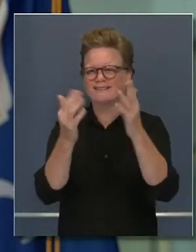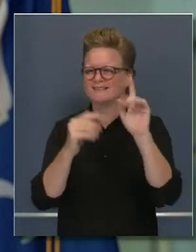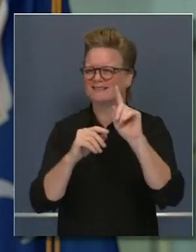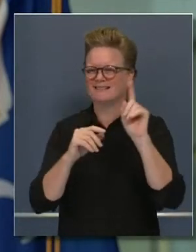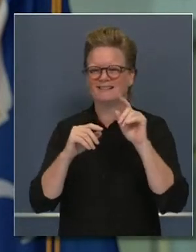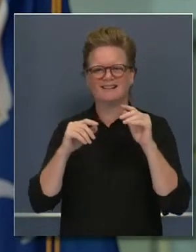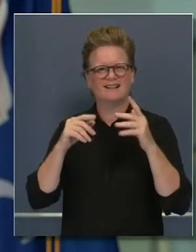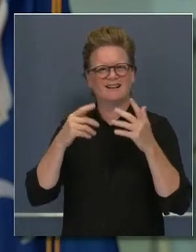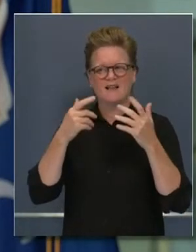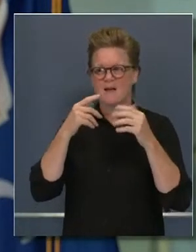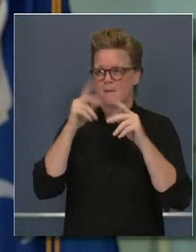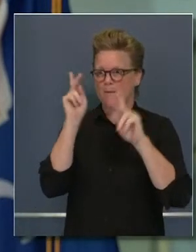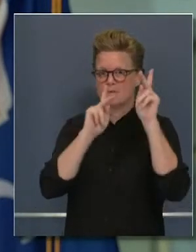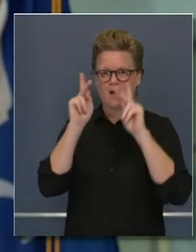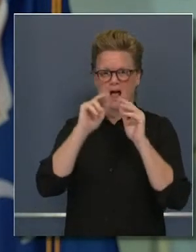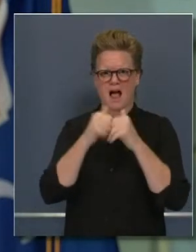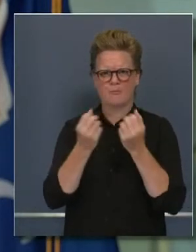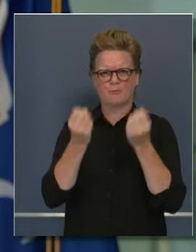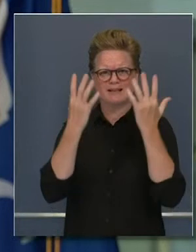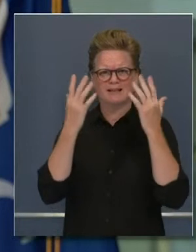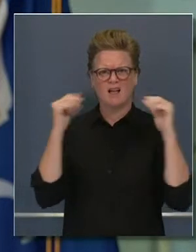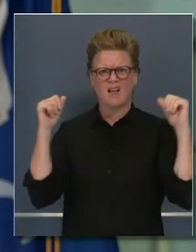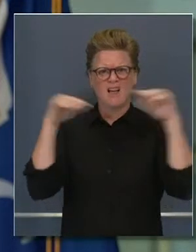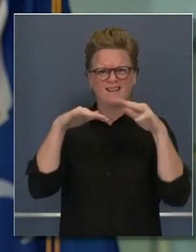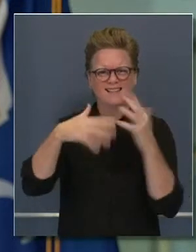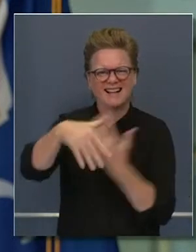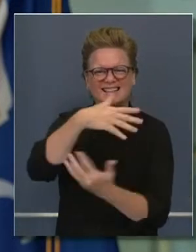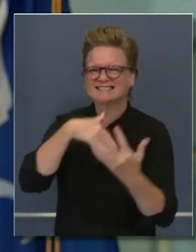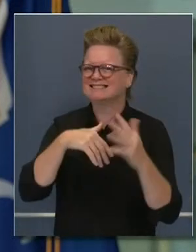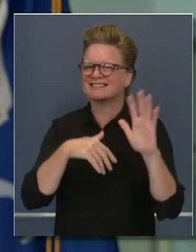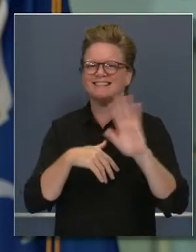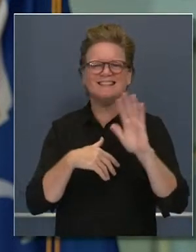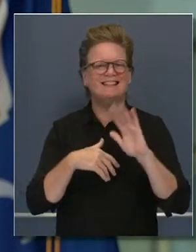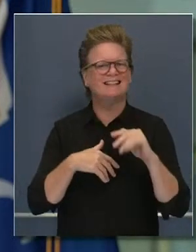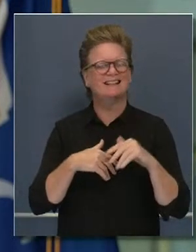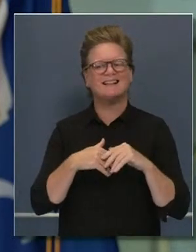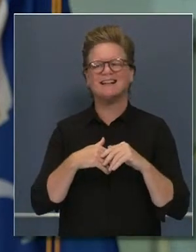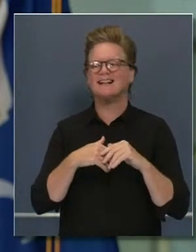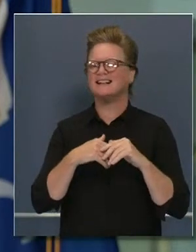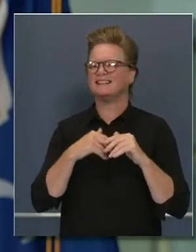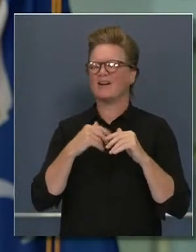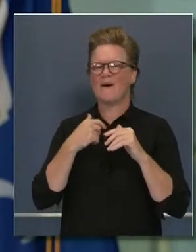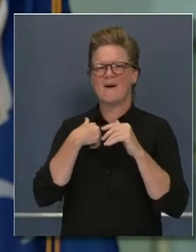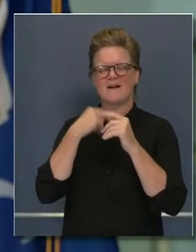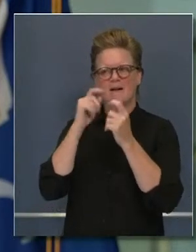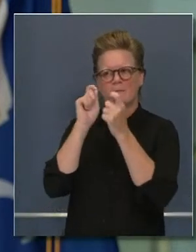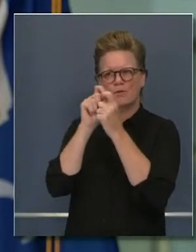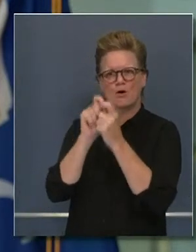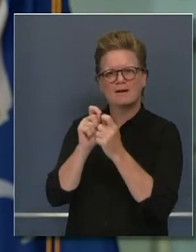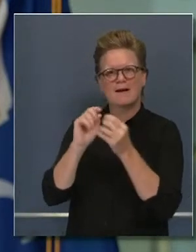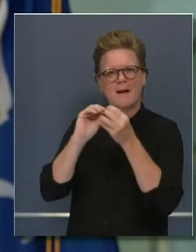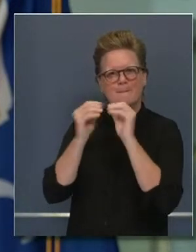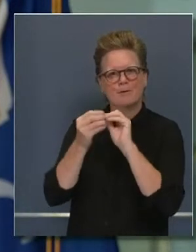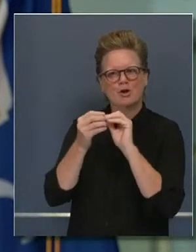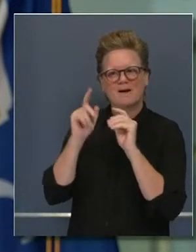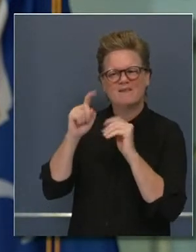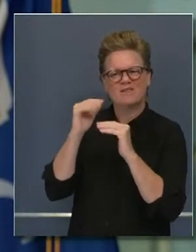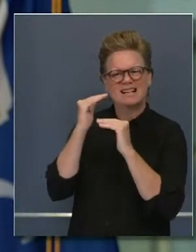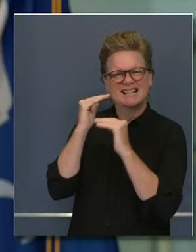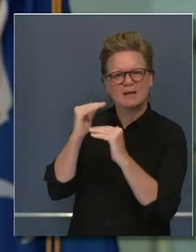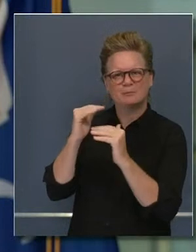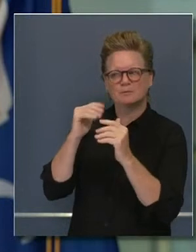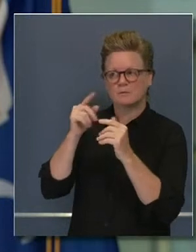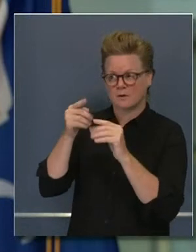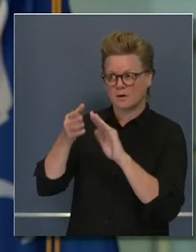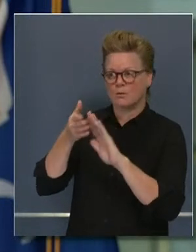by gradually introducing other sectors with different levels of operation. So we anticipate